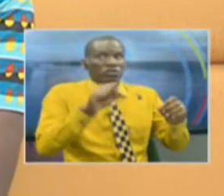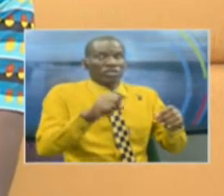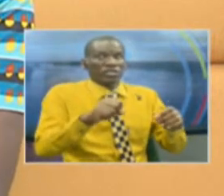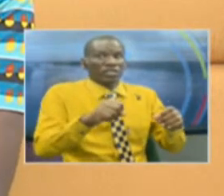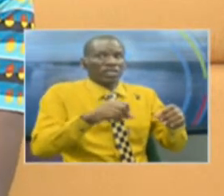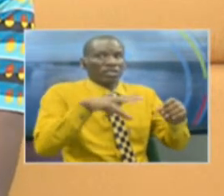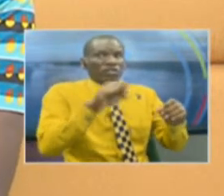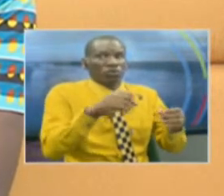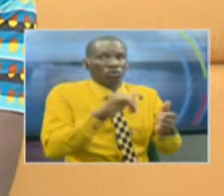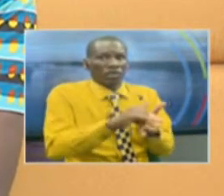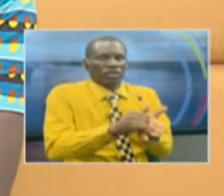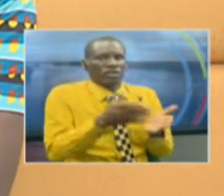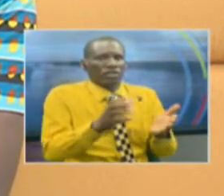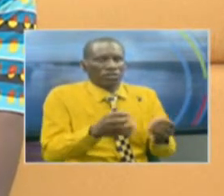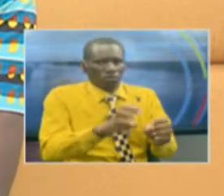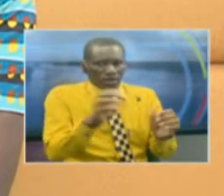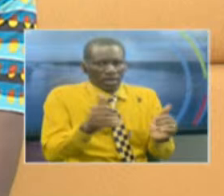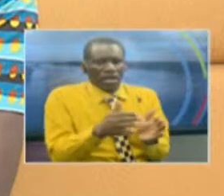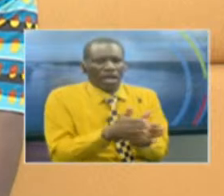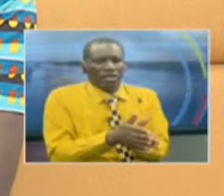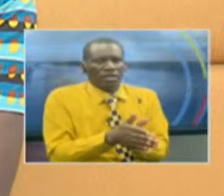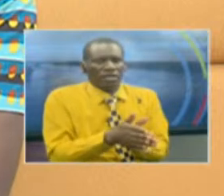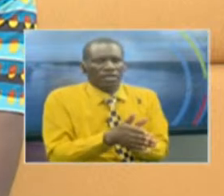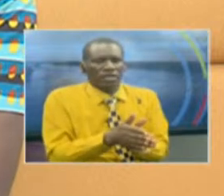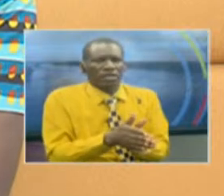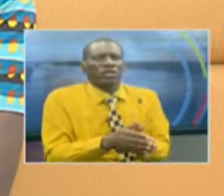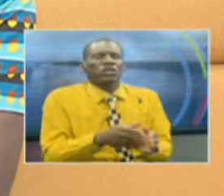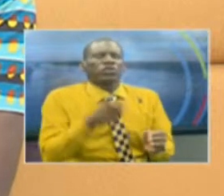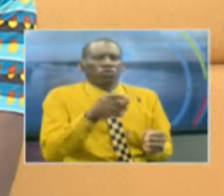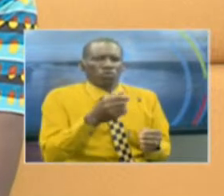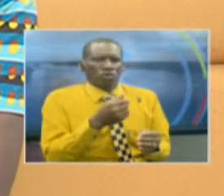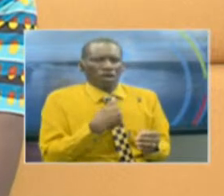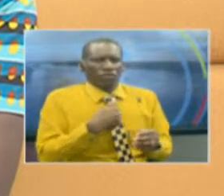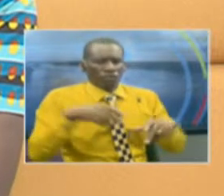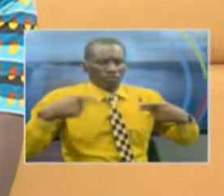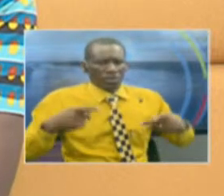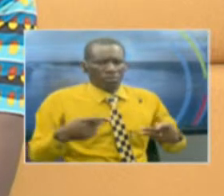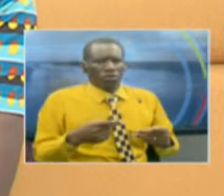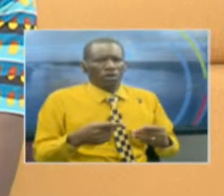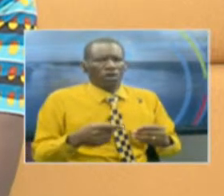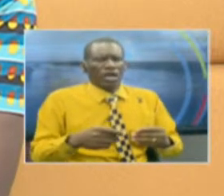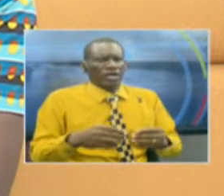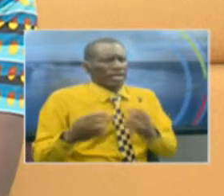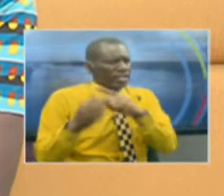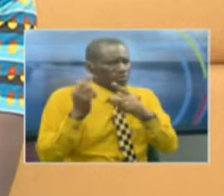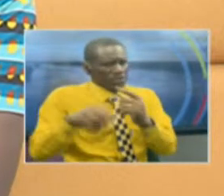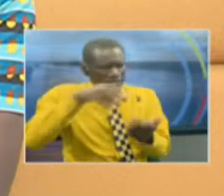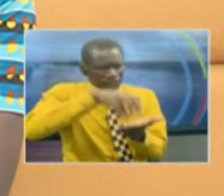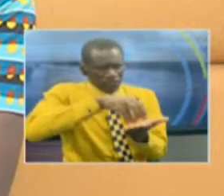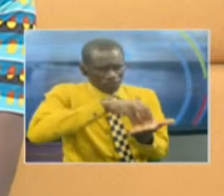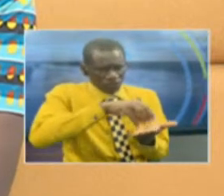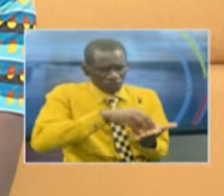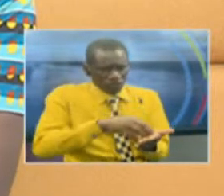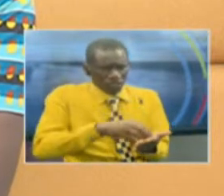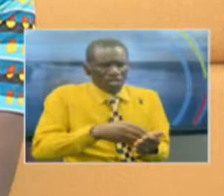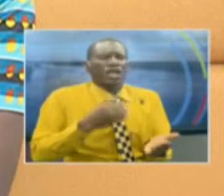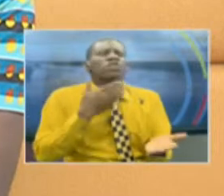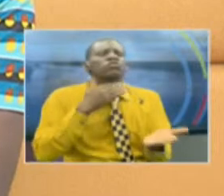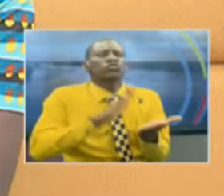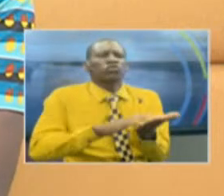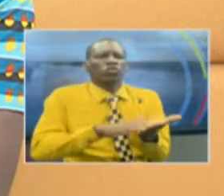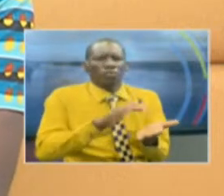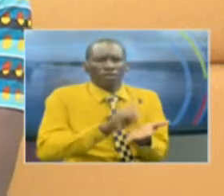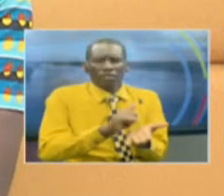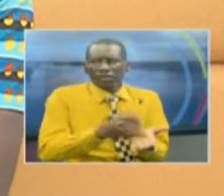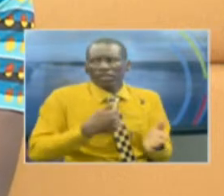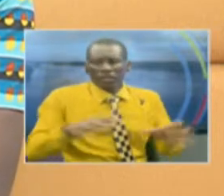can communicate. And if people are going through such a scenario, I would recommend that they have a